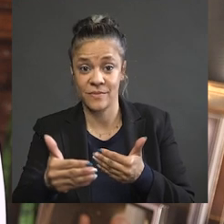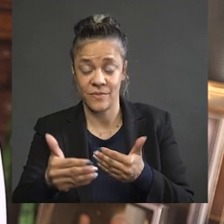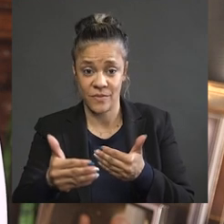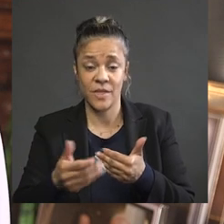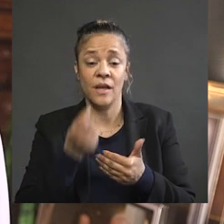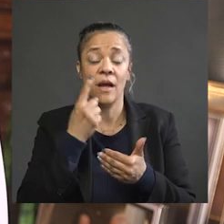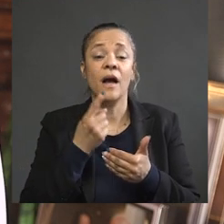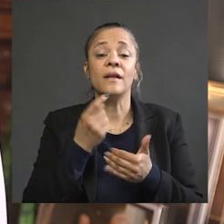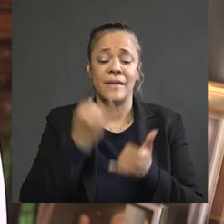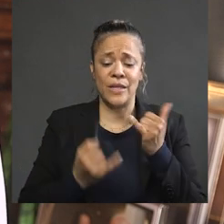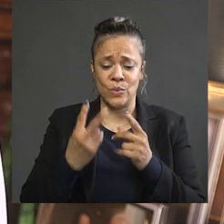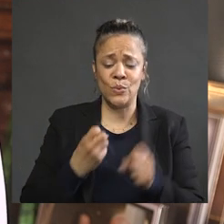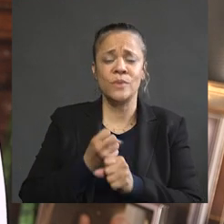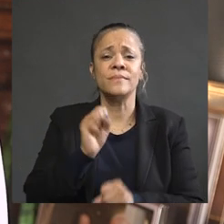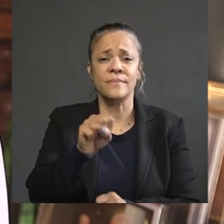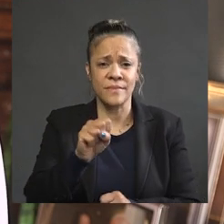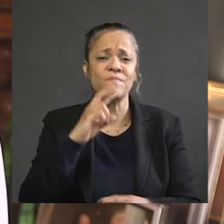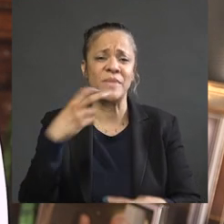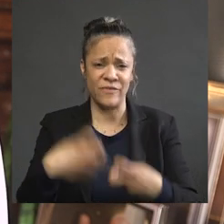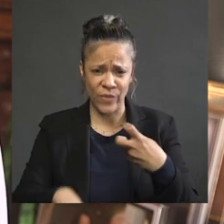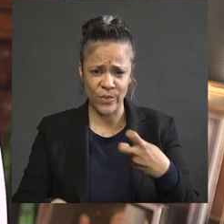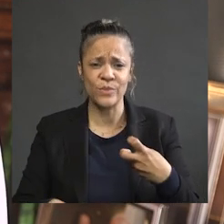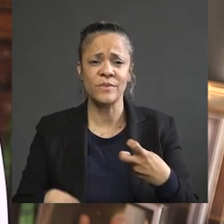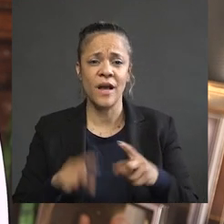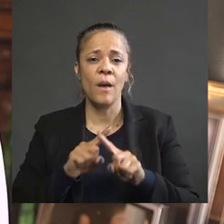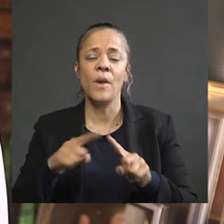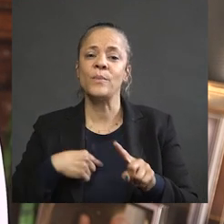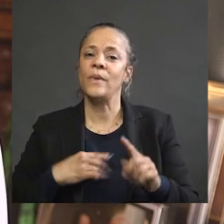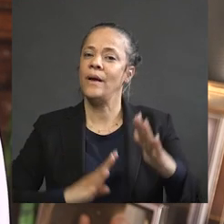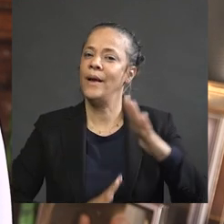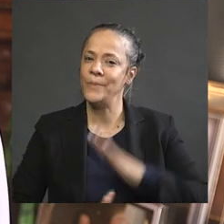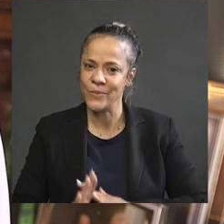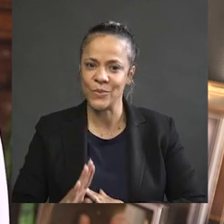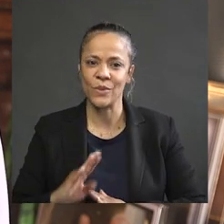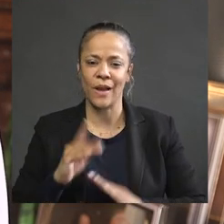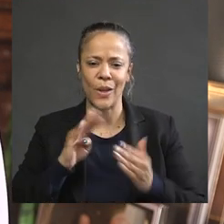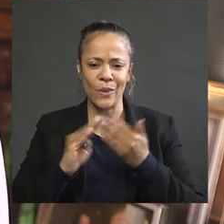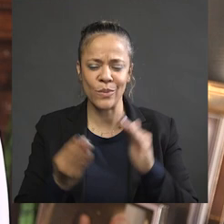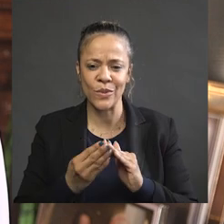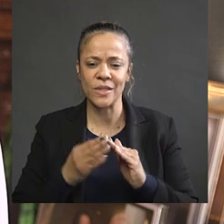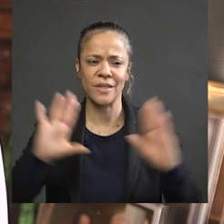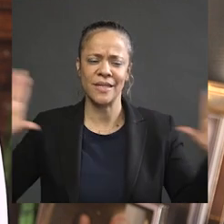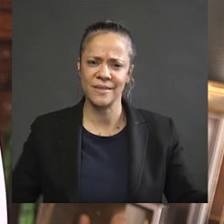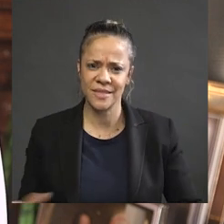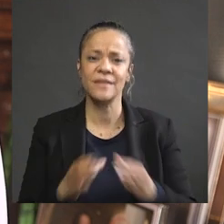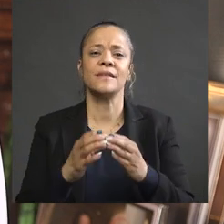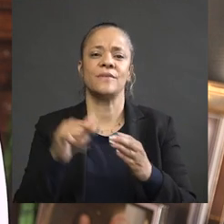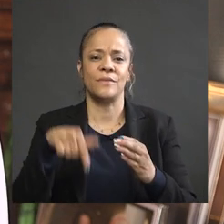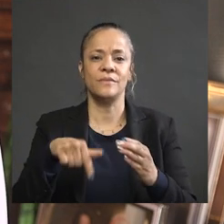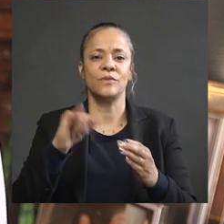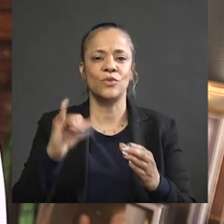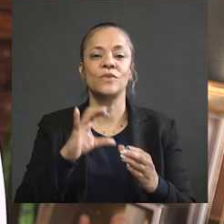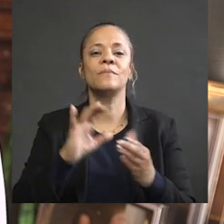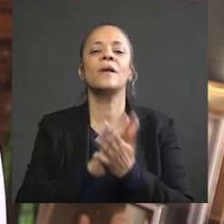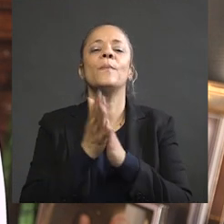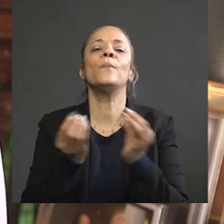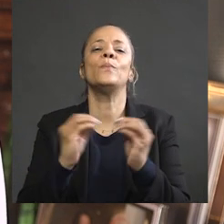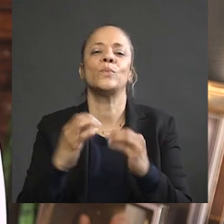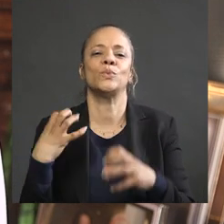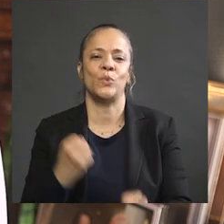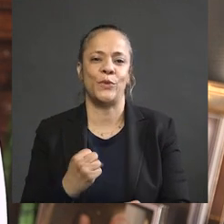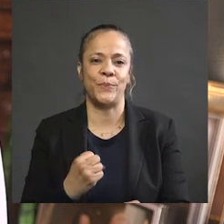ahead. While the past 2 years have been extremely difficult for all of us, I'm humbled by the way our community has come together to make Jersey